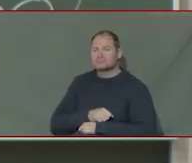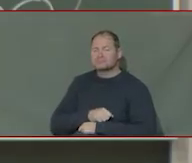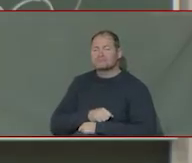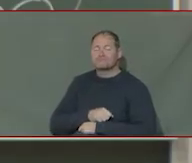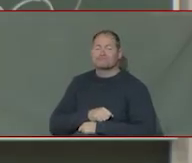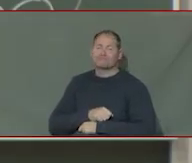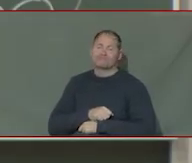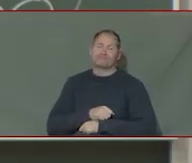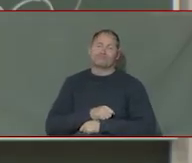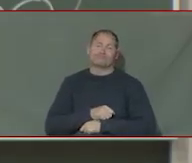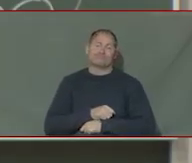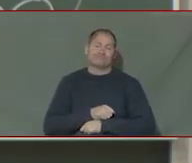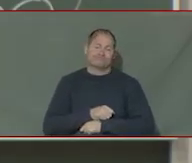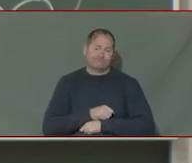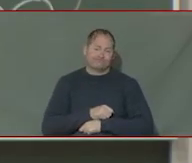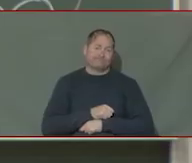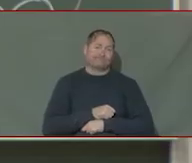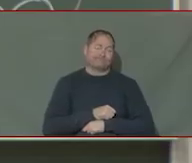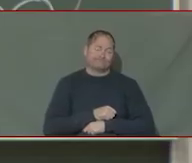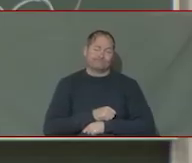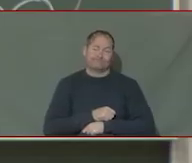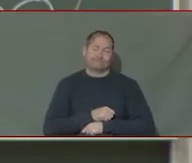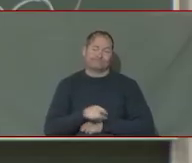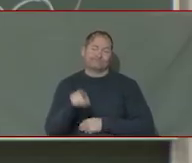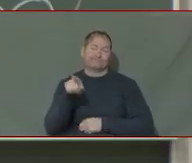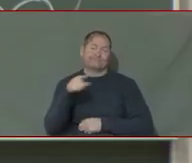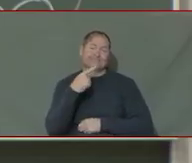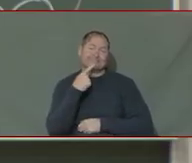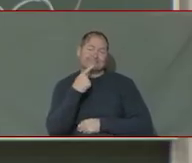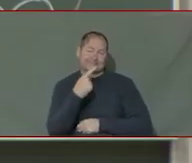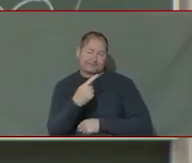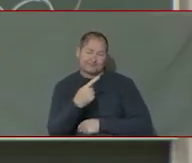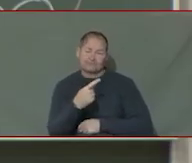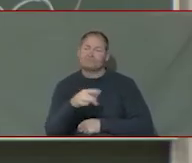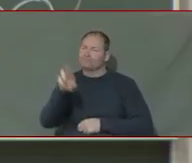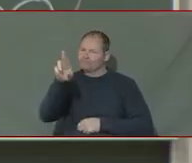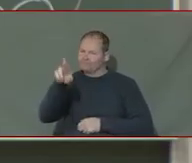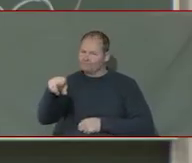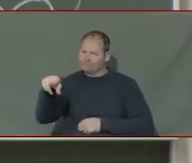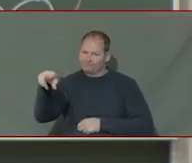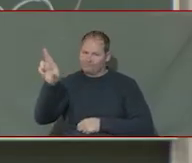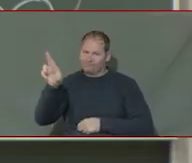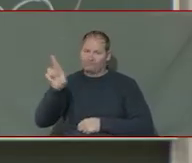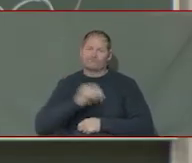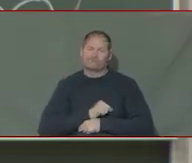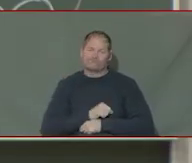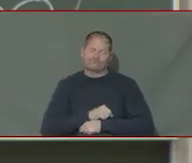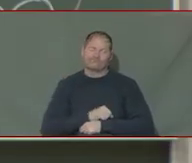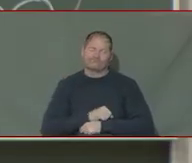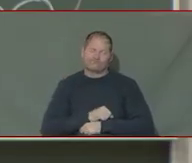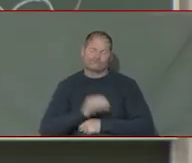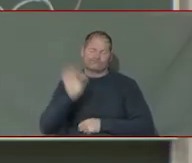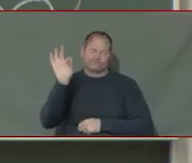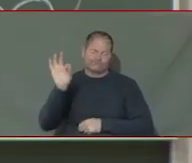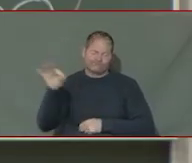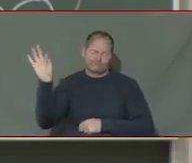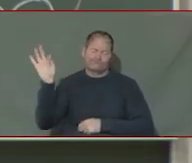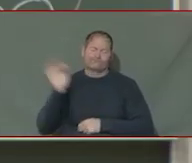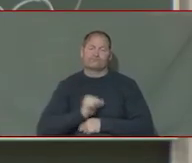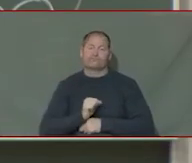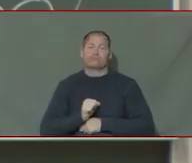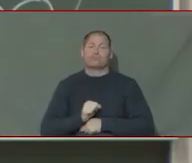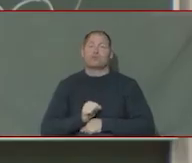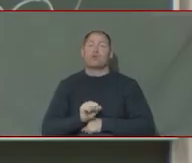All right. Now people listen carefully what he says because he is correct. You've answered well. He says, everything in your